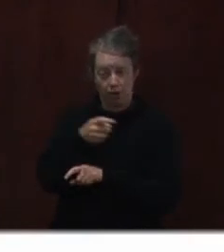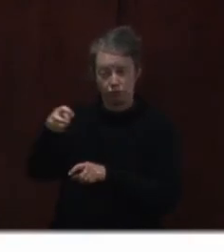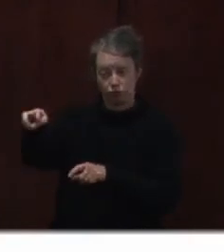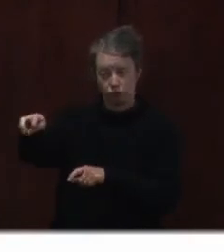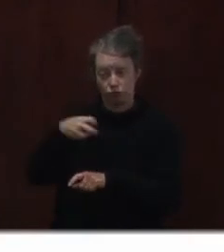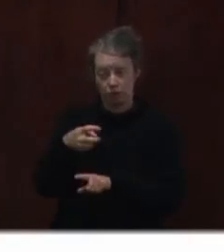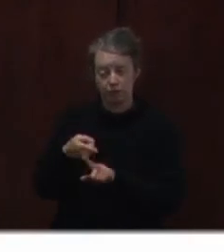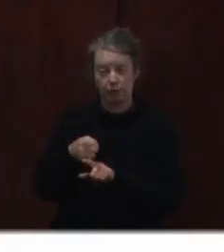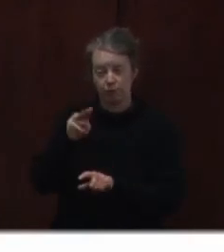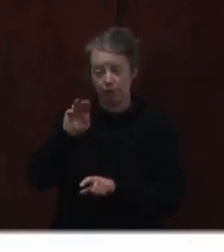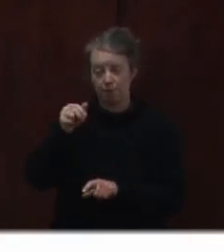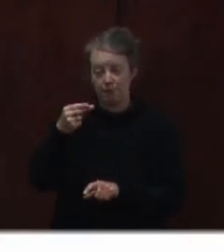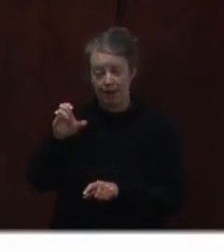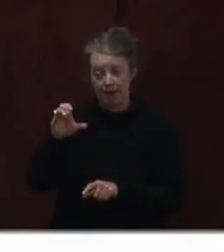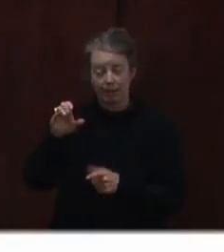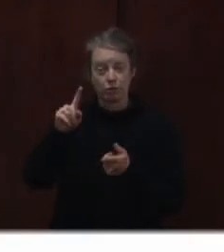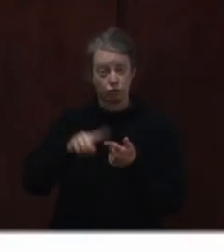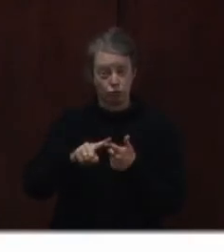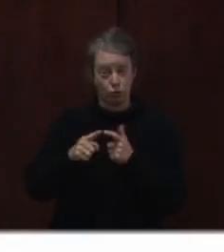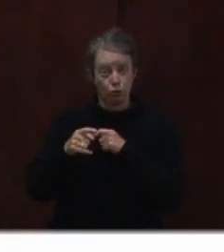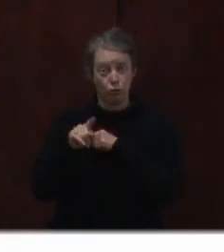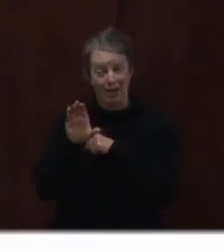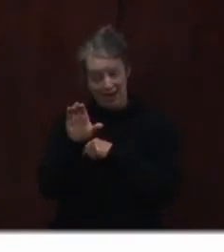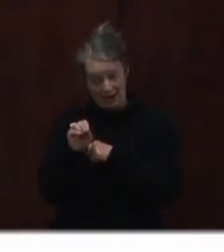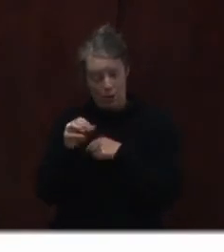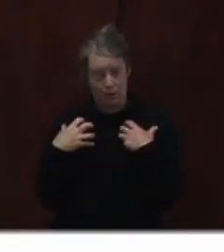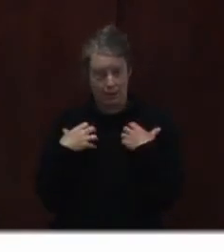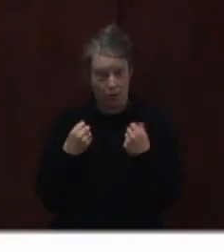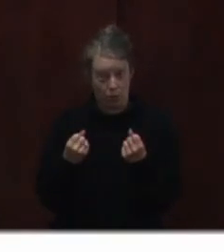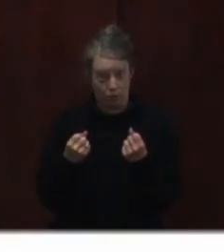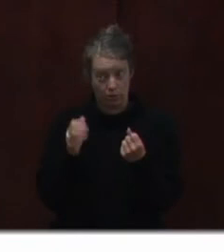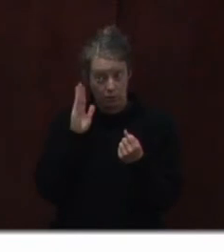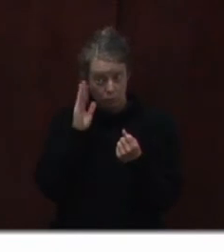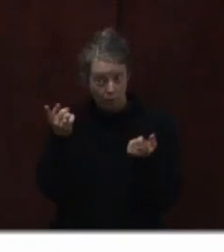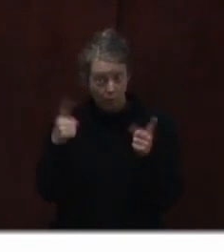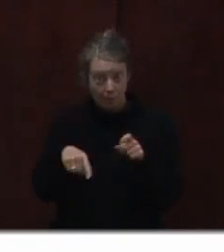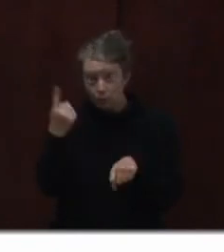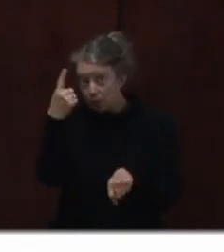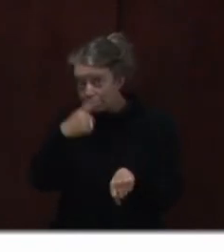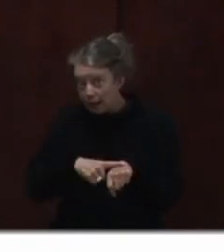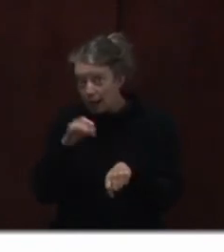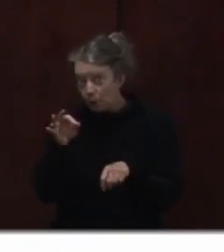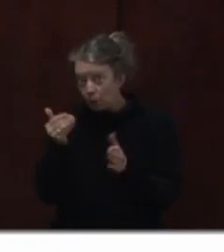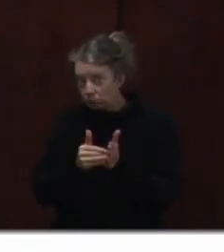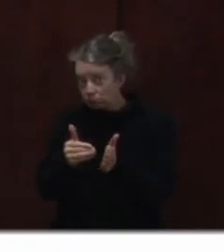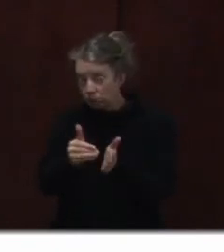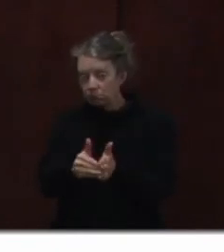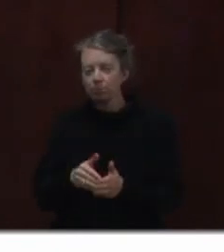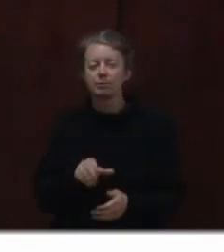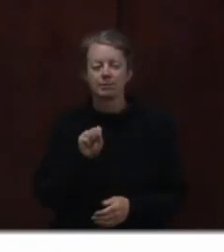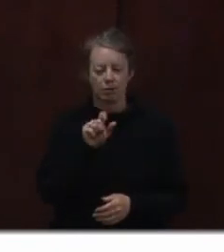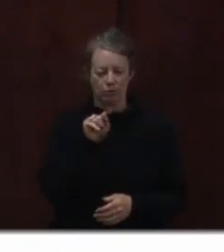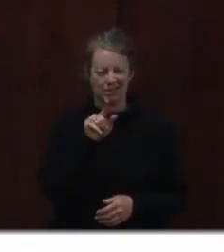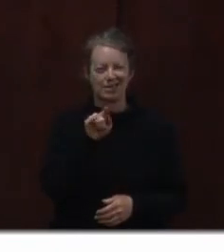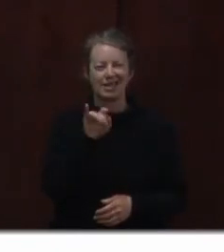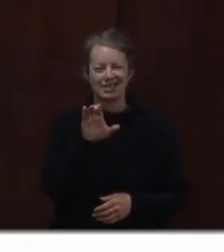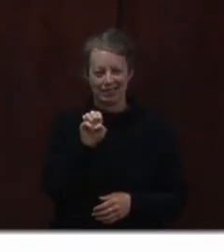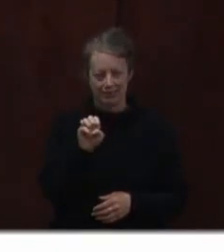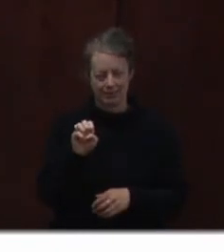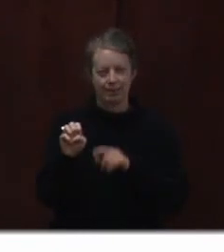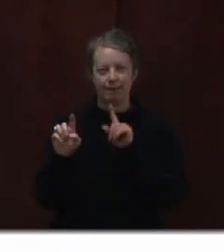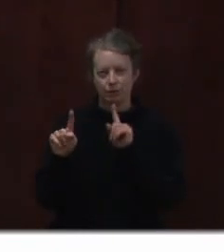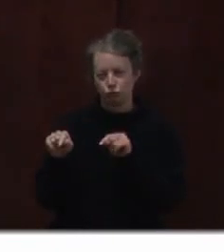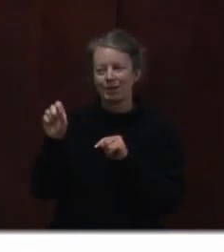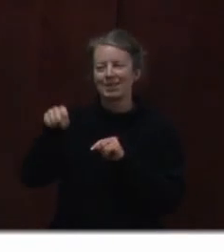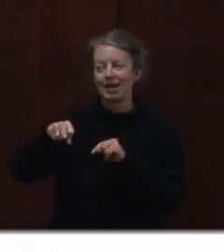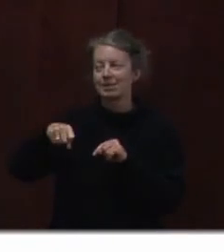Health this week. Is that expected to be like a one-time thing, or? Most transfers are only seen as one moment